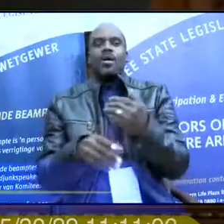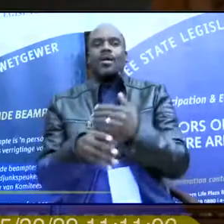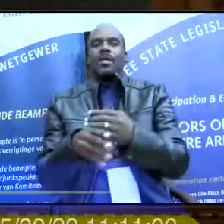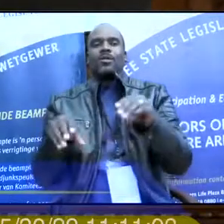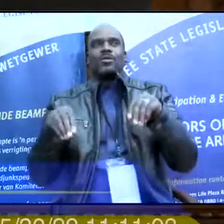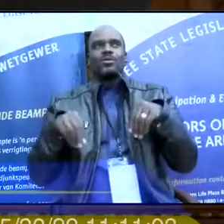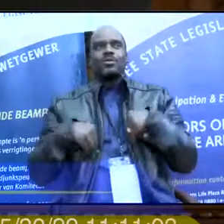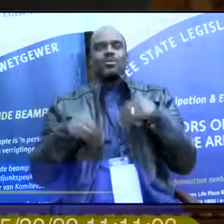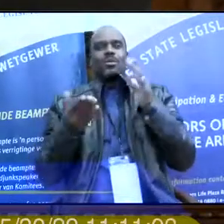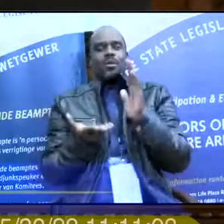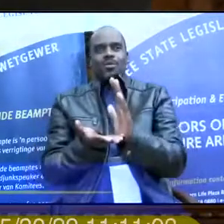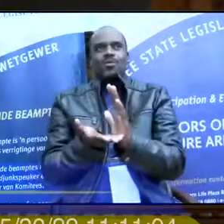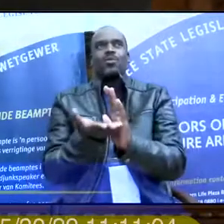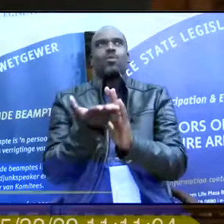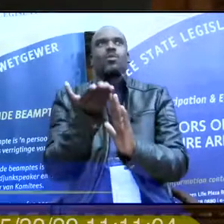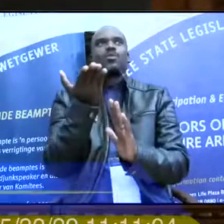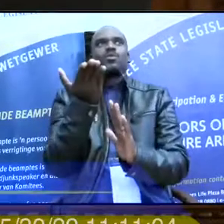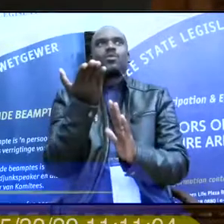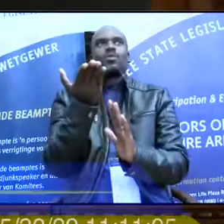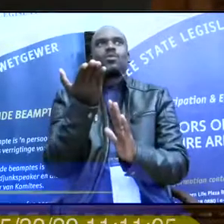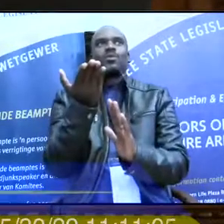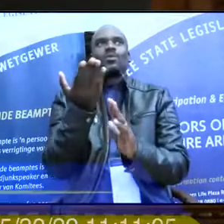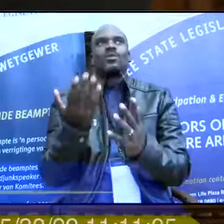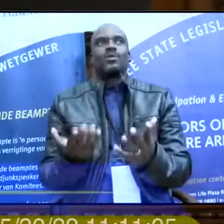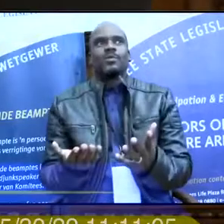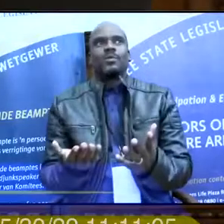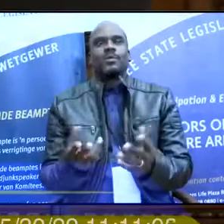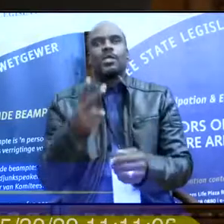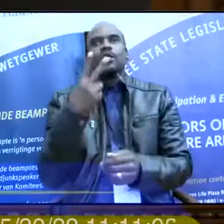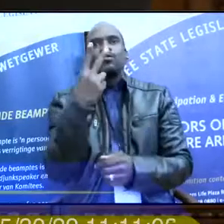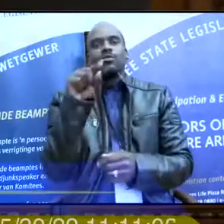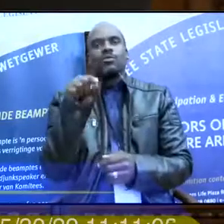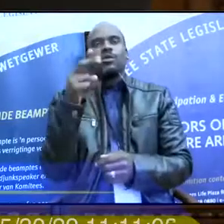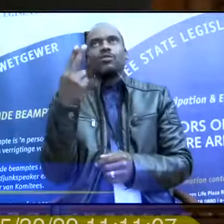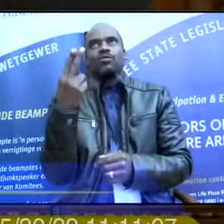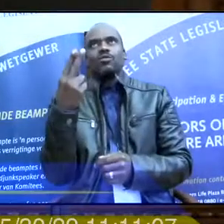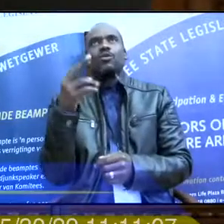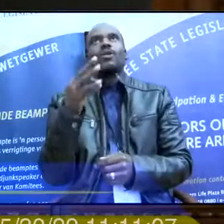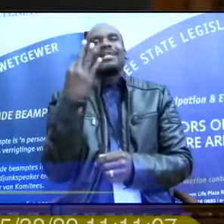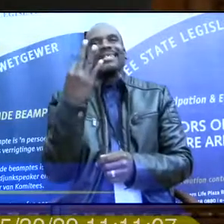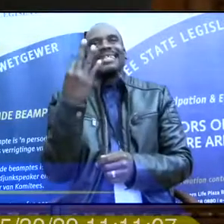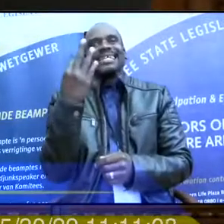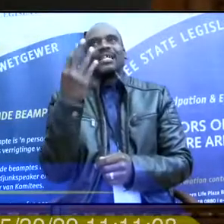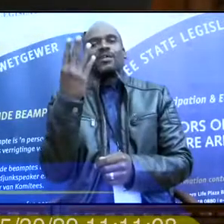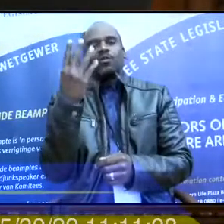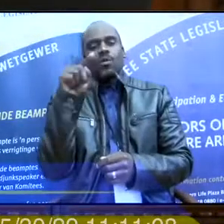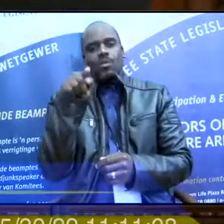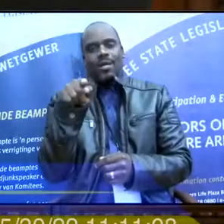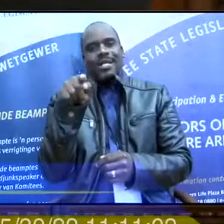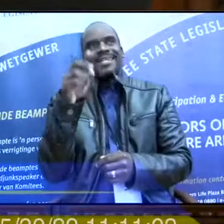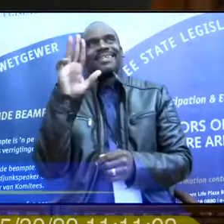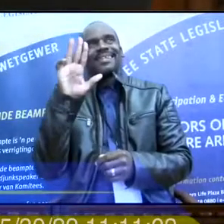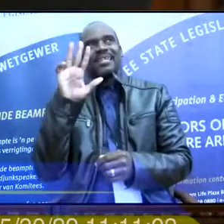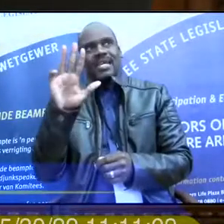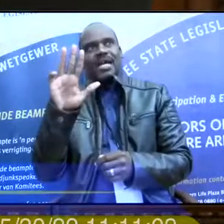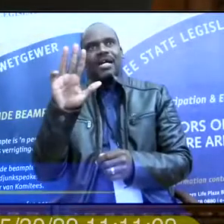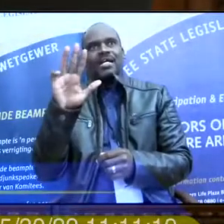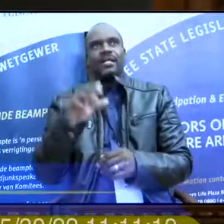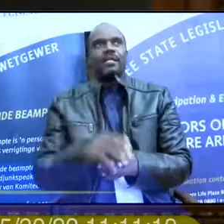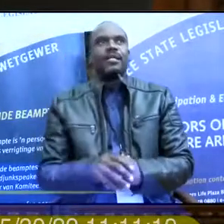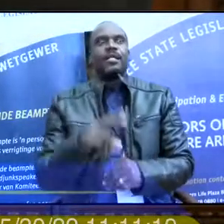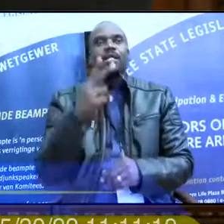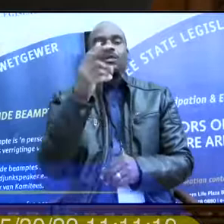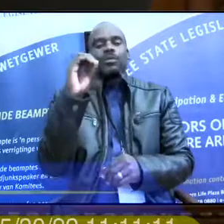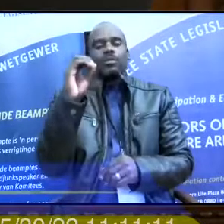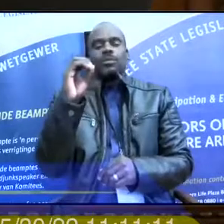increased by 0.5 percentage points to 34.9 in the third quarter of 2021 from